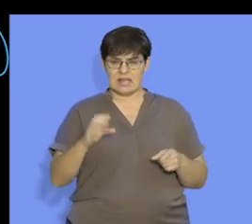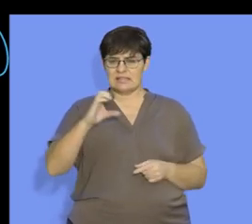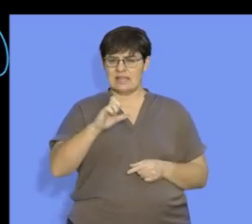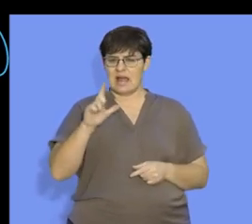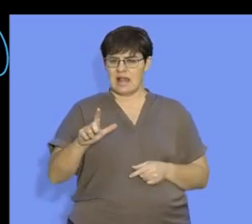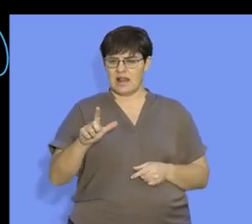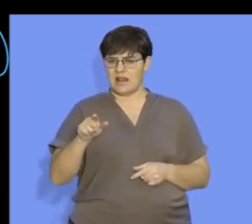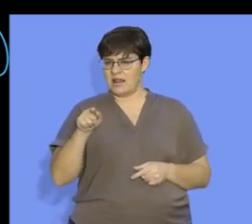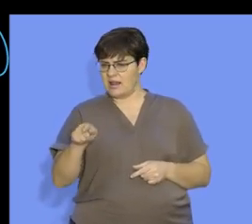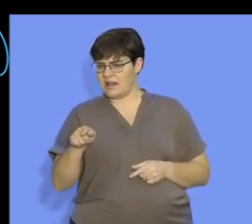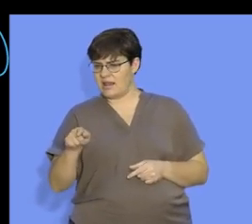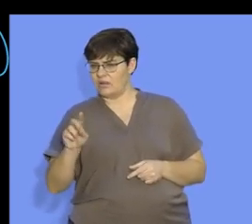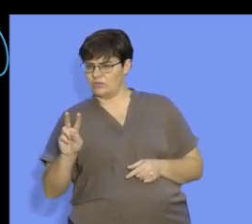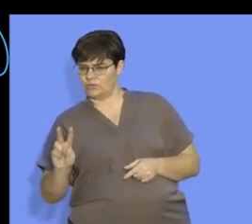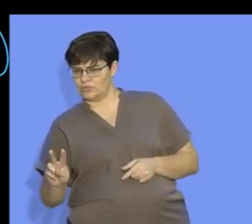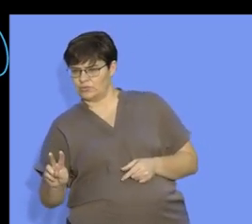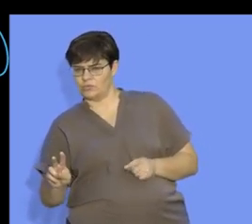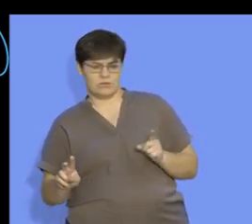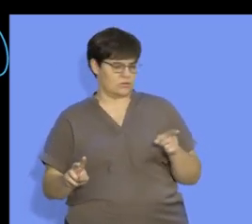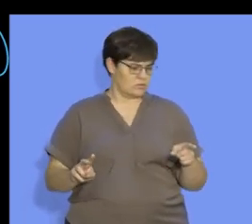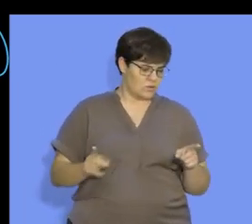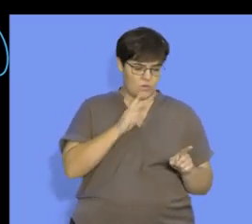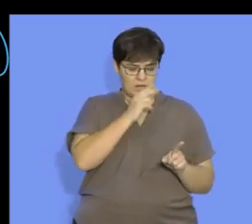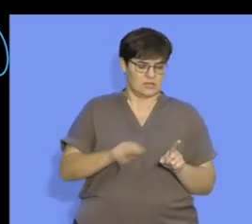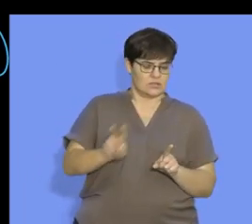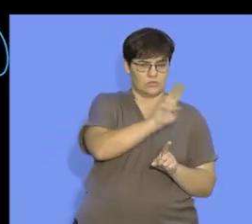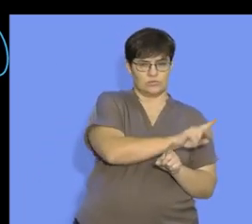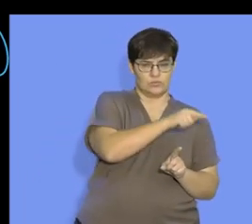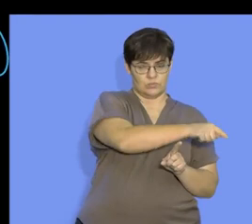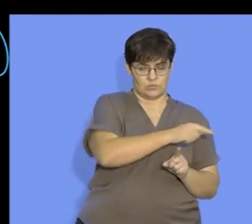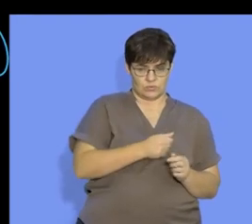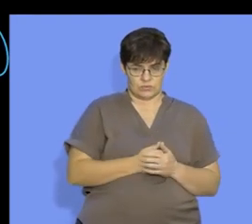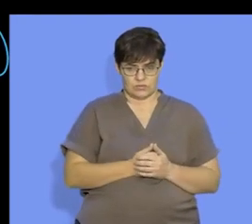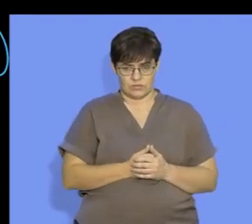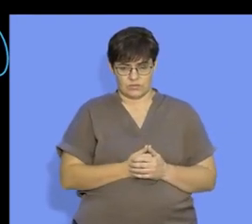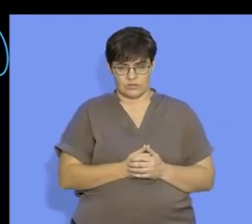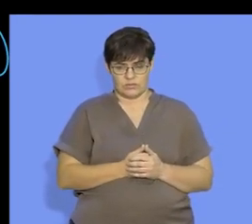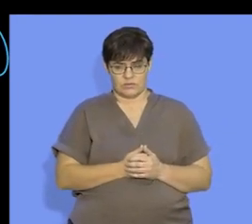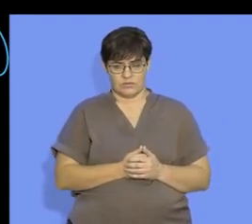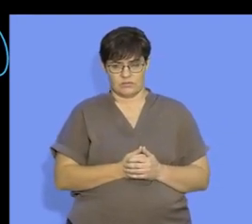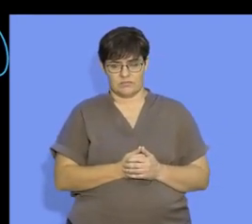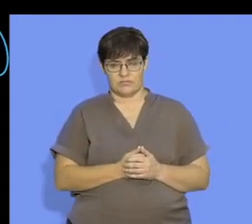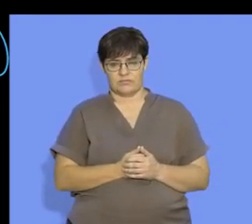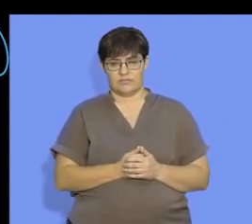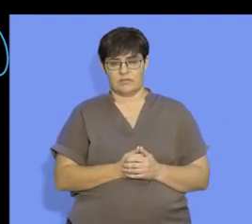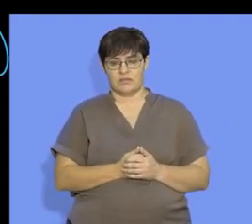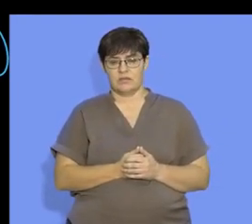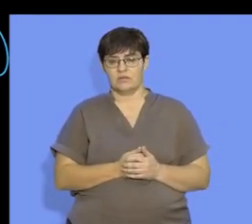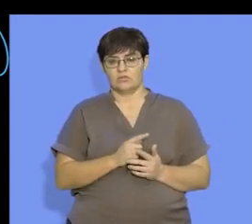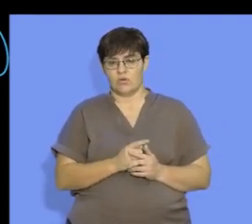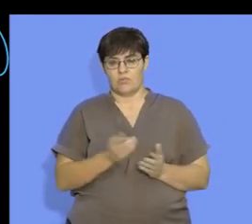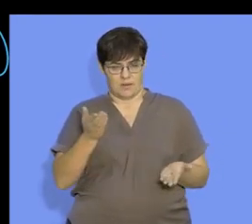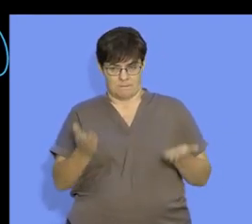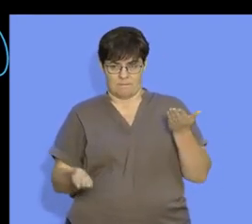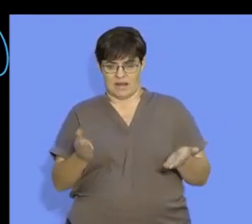balancing, the copper chloride, you know, formula unit has got 2 chloride ions. Then atoms, then we can put 2